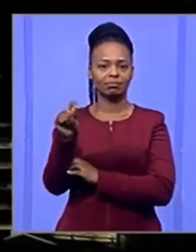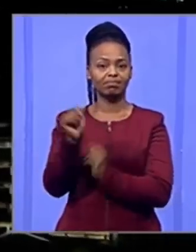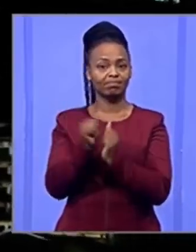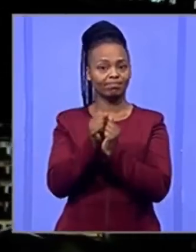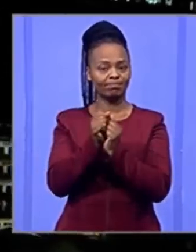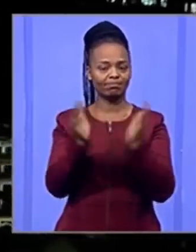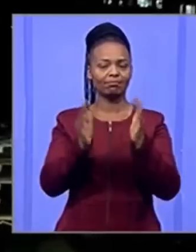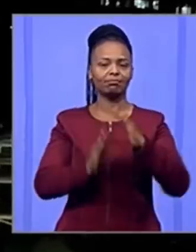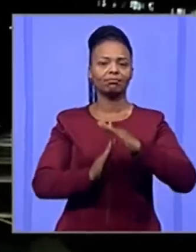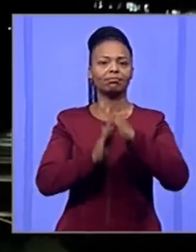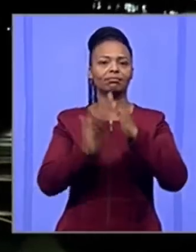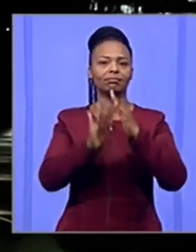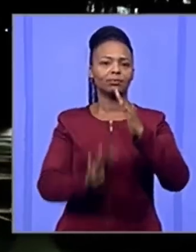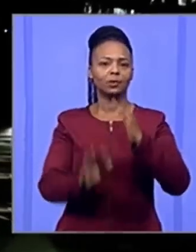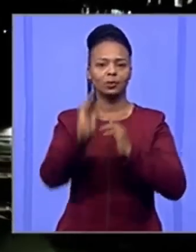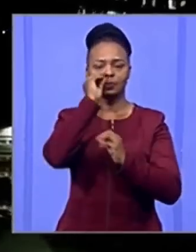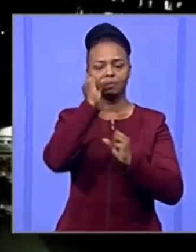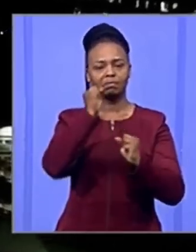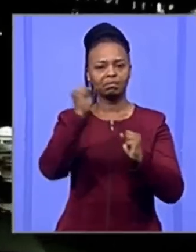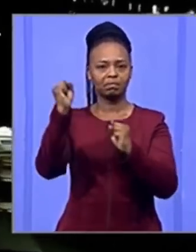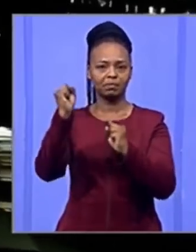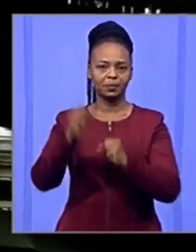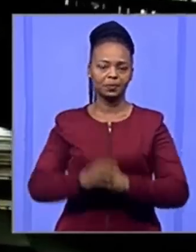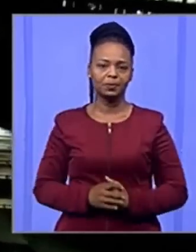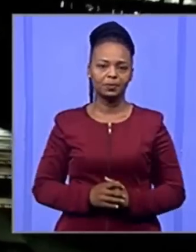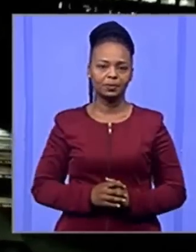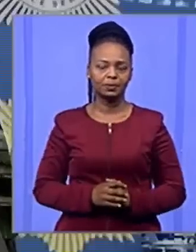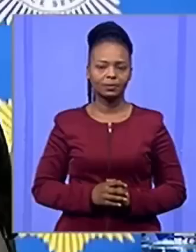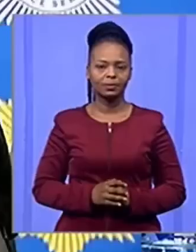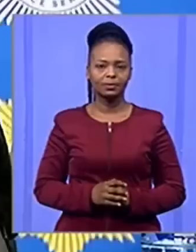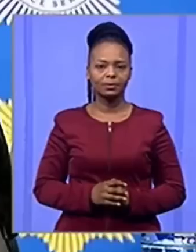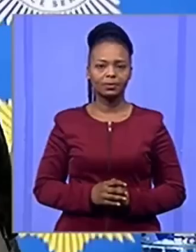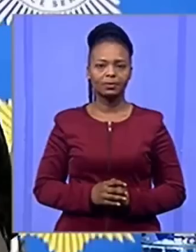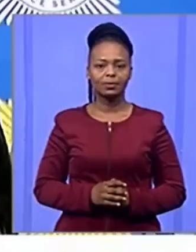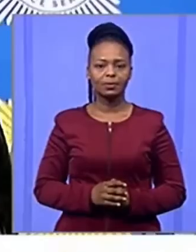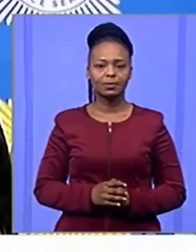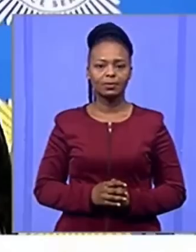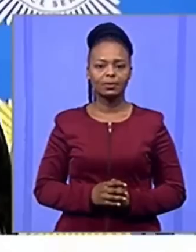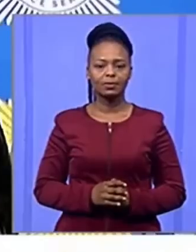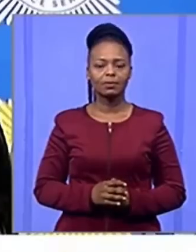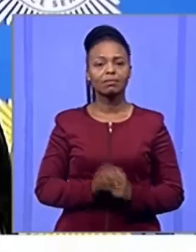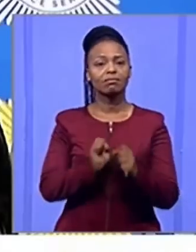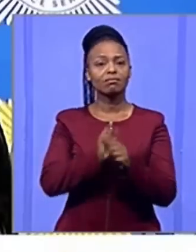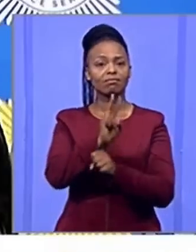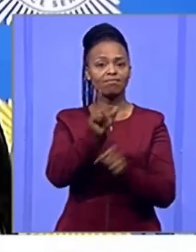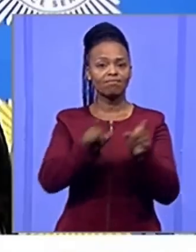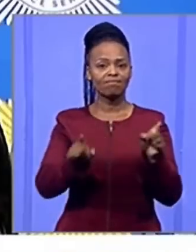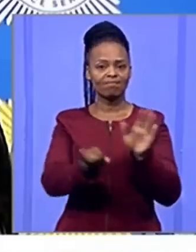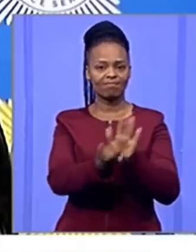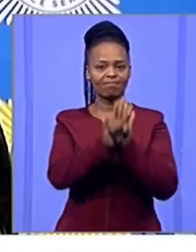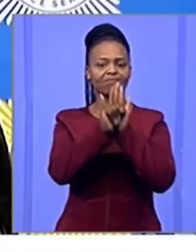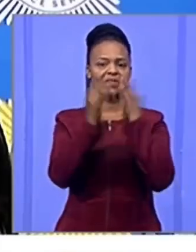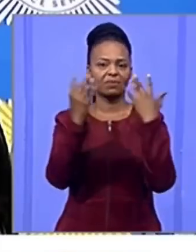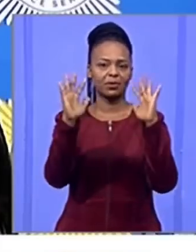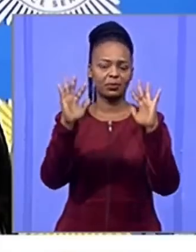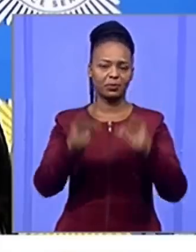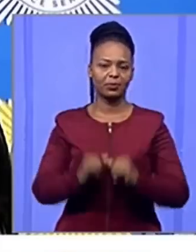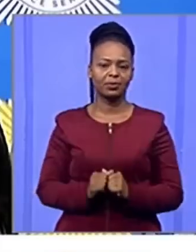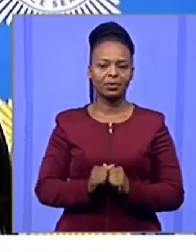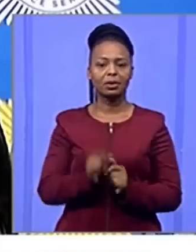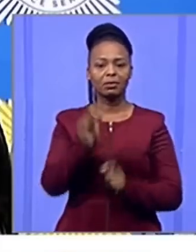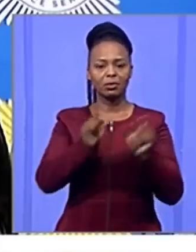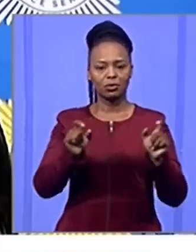thoma pele ka dihlogo tša madireng a letšatši. There are 12 people that have been identified, people